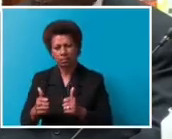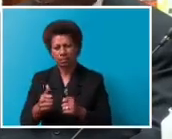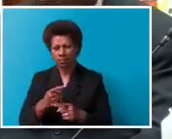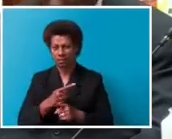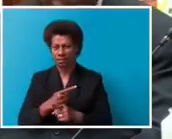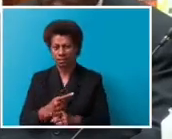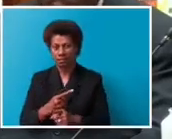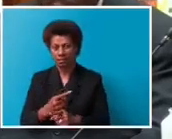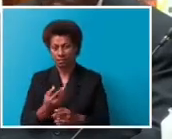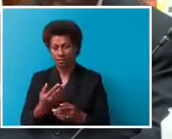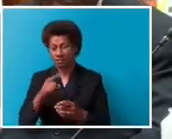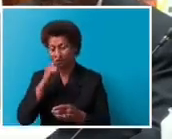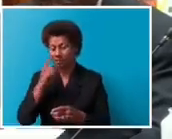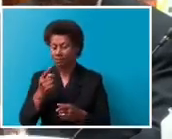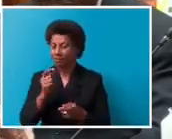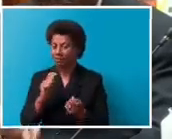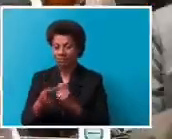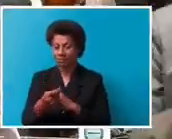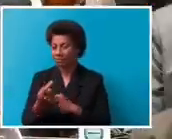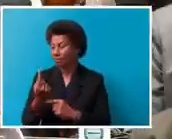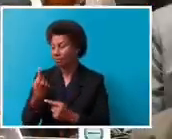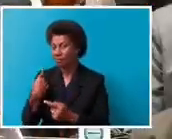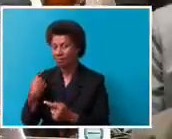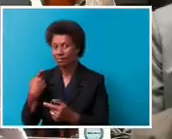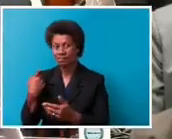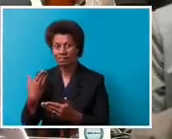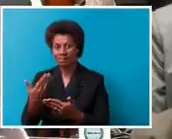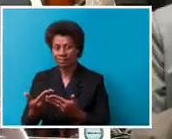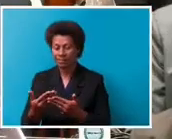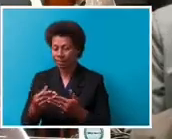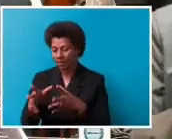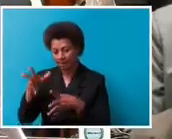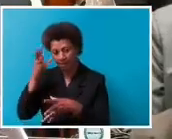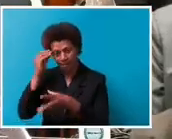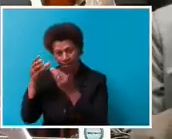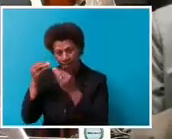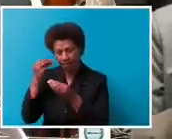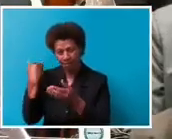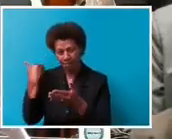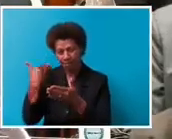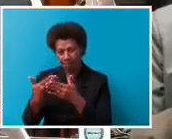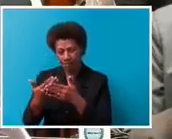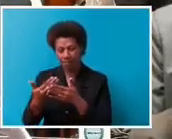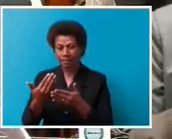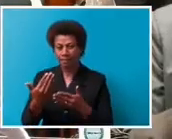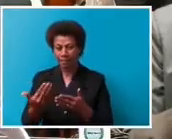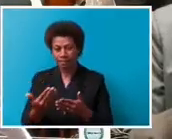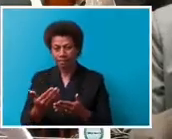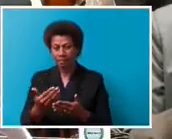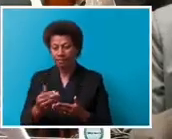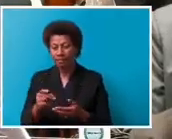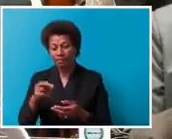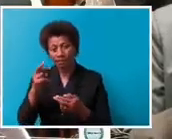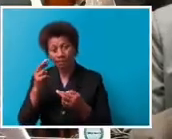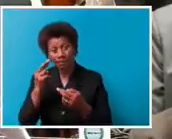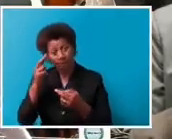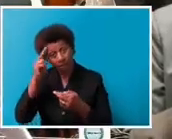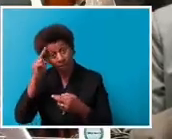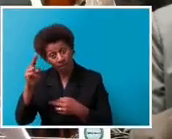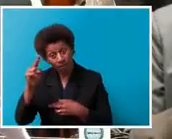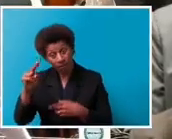change the past, but we must learn from it. Political and national leadership, especially when entrusted with national